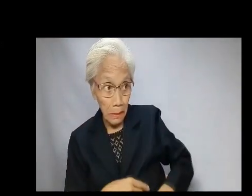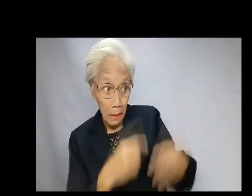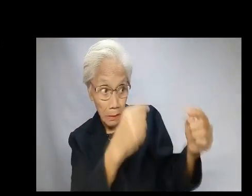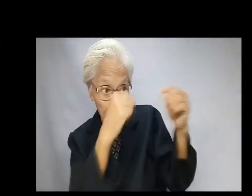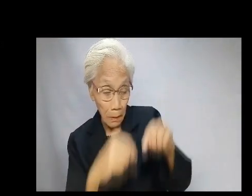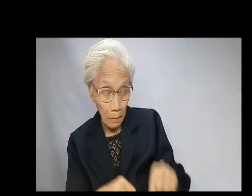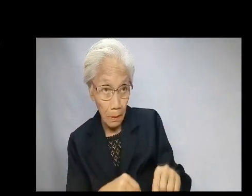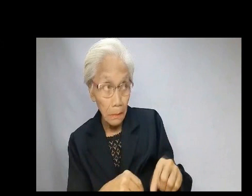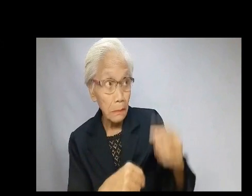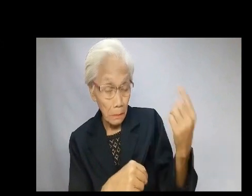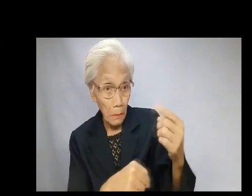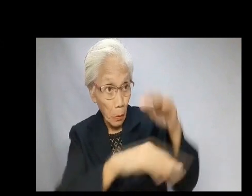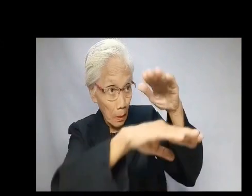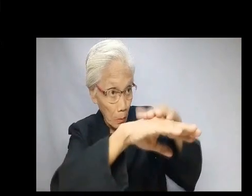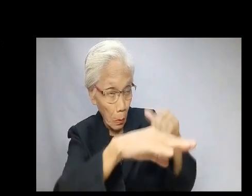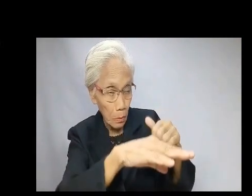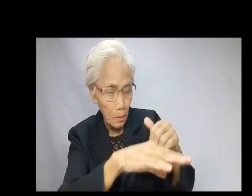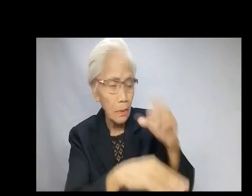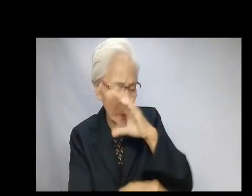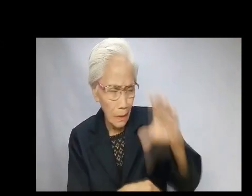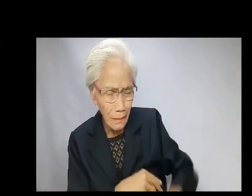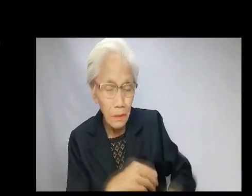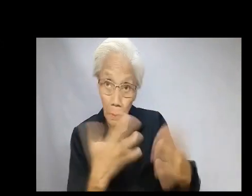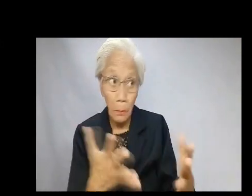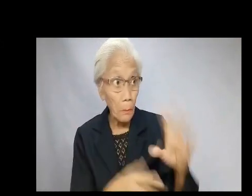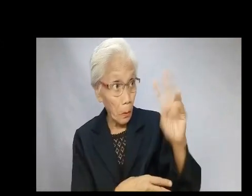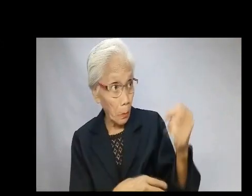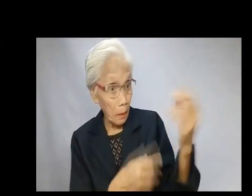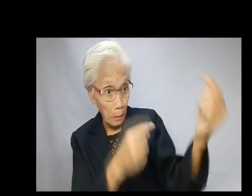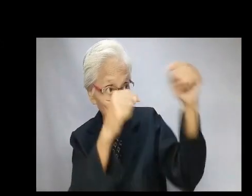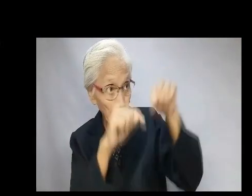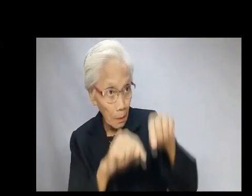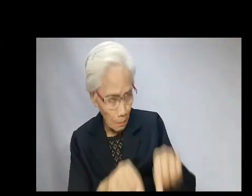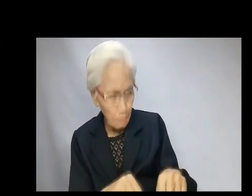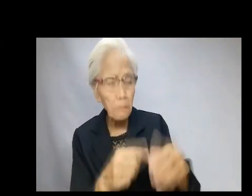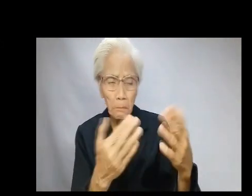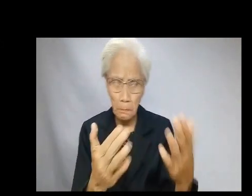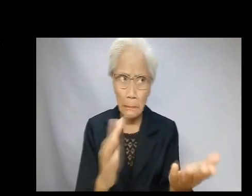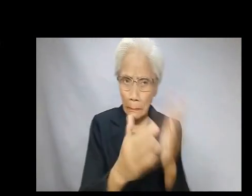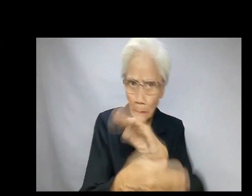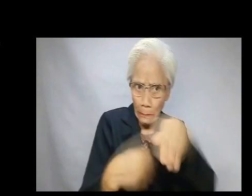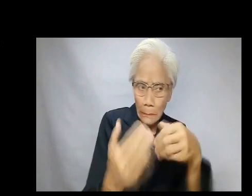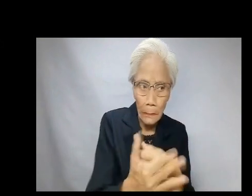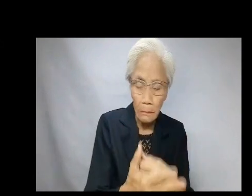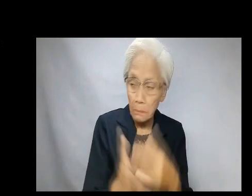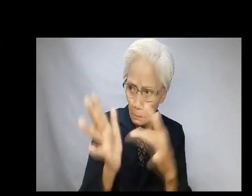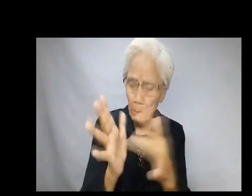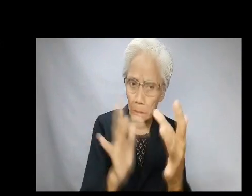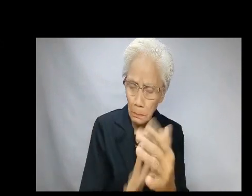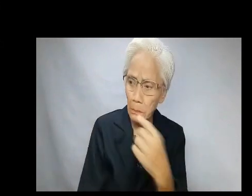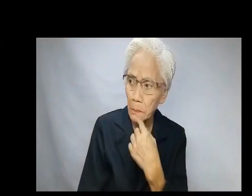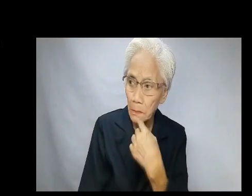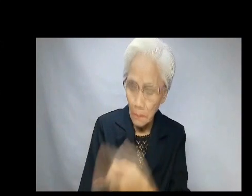the one called the Christ. When he comes, he will tell us everything." Jesus said to